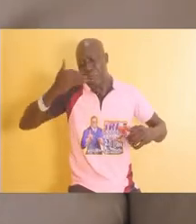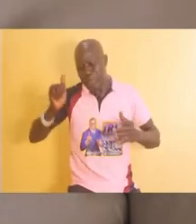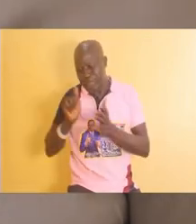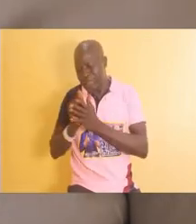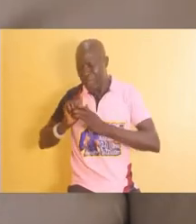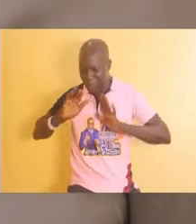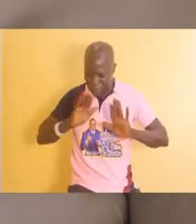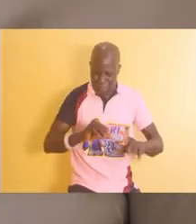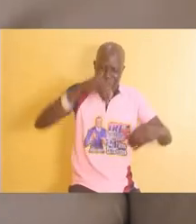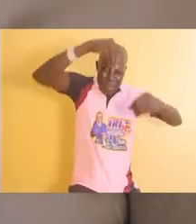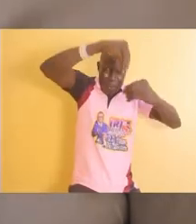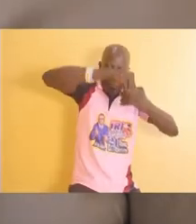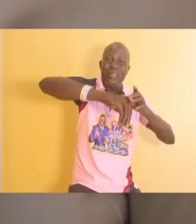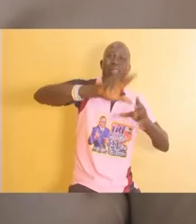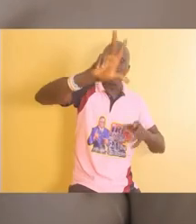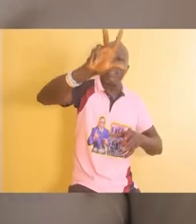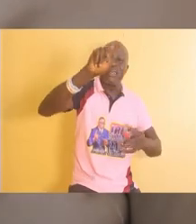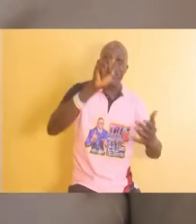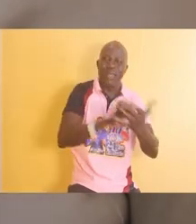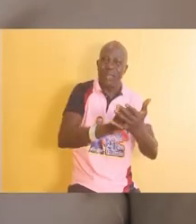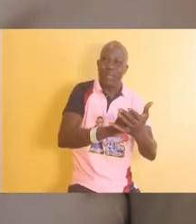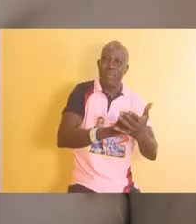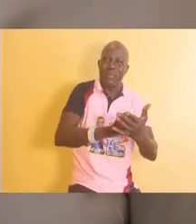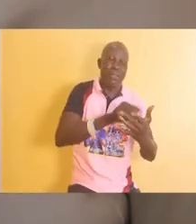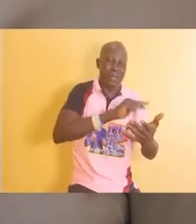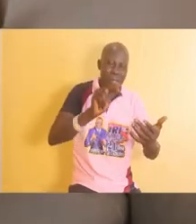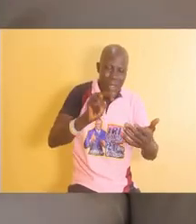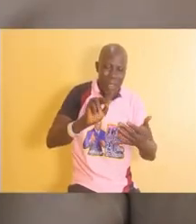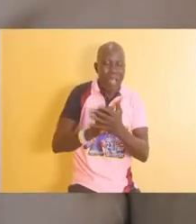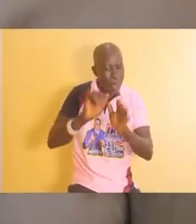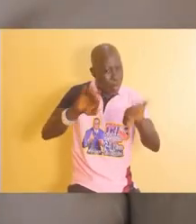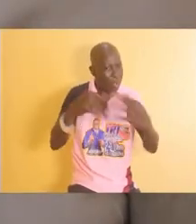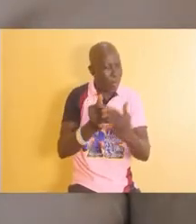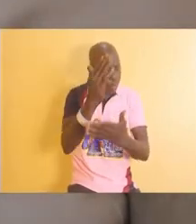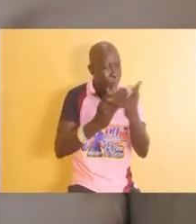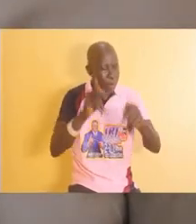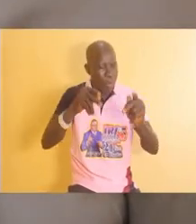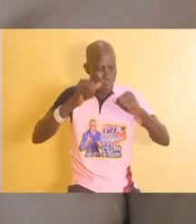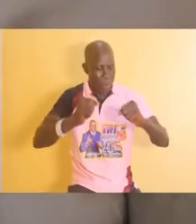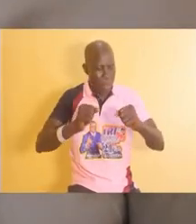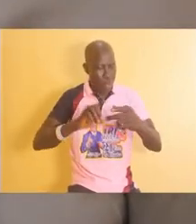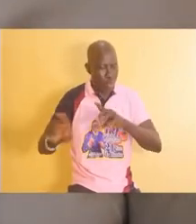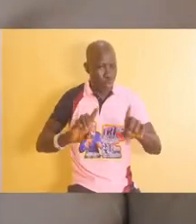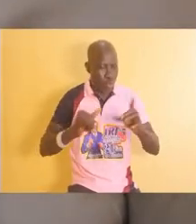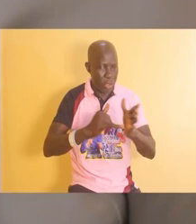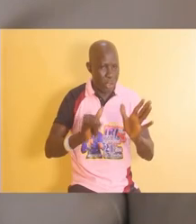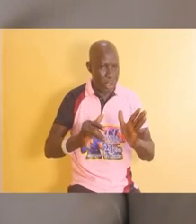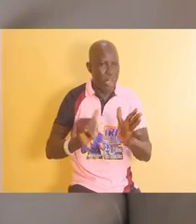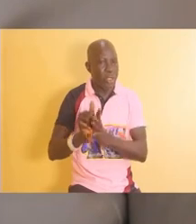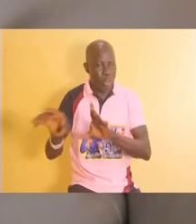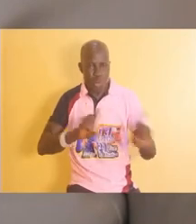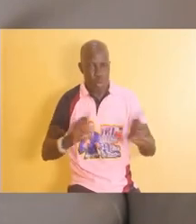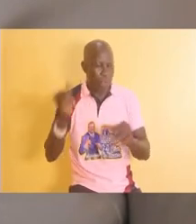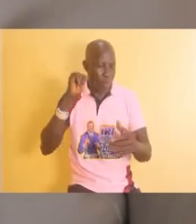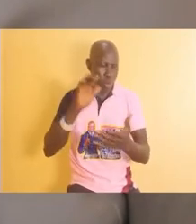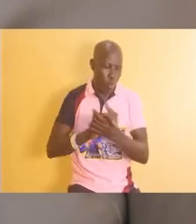Fúrúgbìn 3,000 Mo fẹ́ náwó agbára. Mo ń fún àwọn kan lágbára. Láti ṣe é. Wọ́n á lè ṣe fún